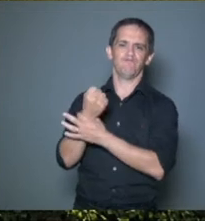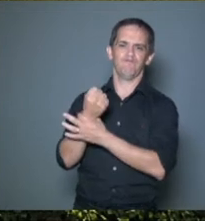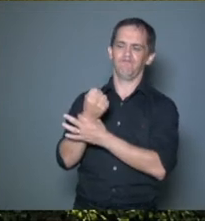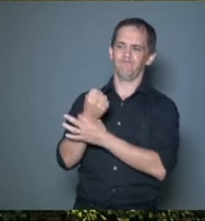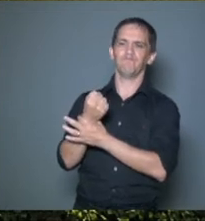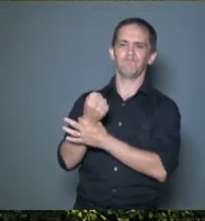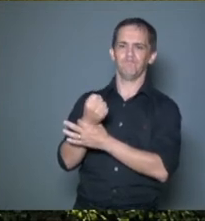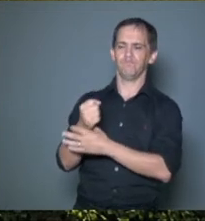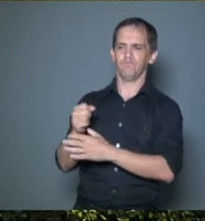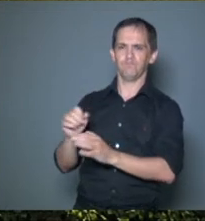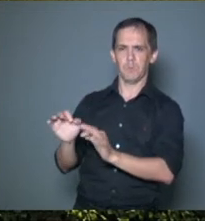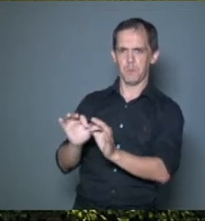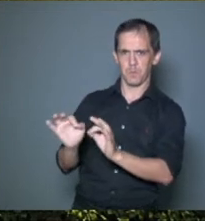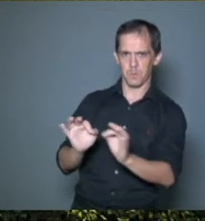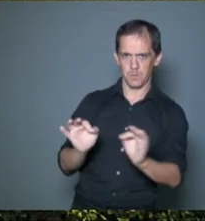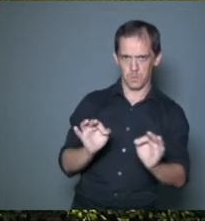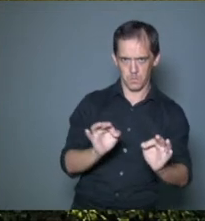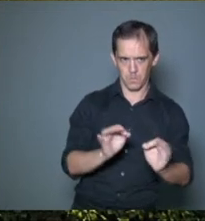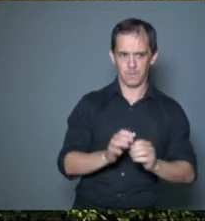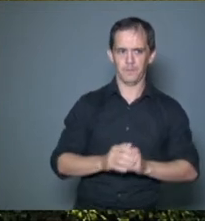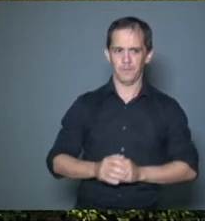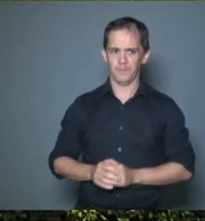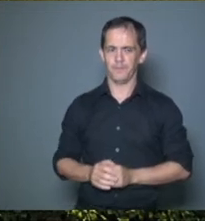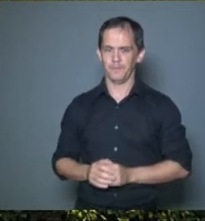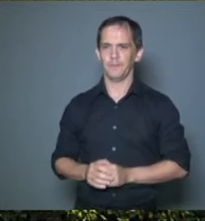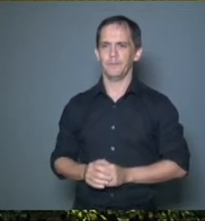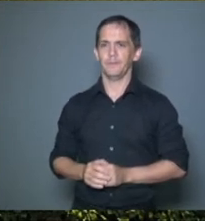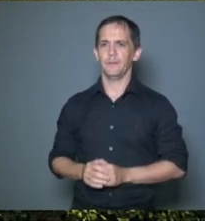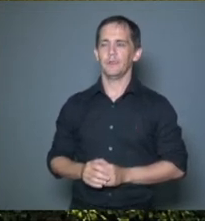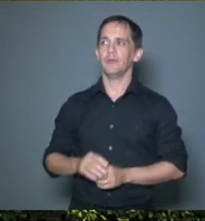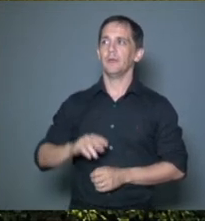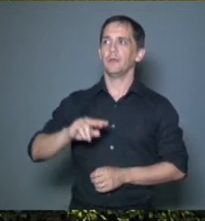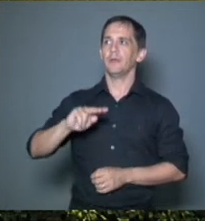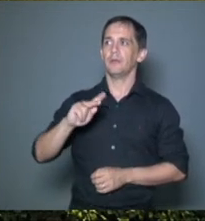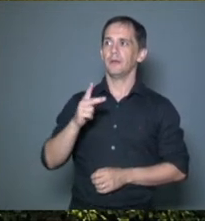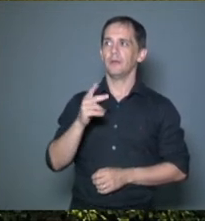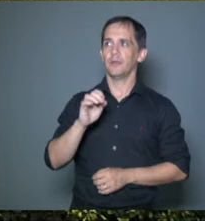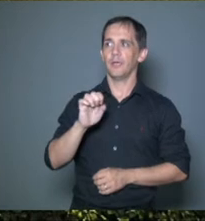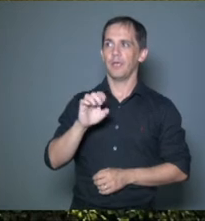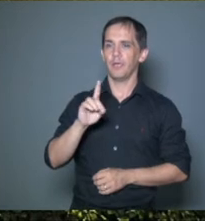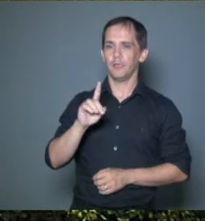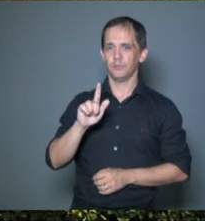The crop is almost guaranteed